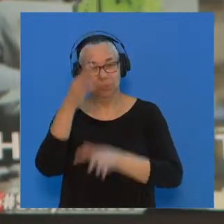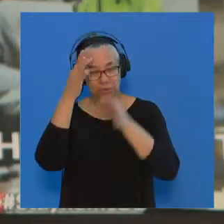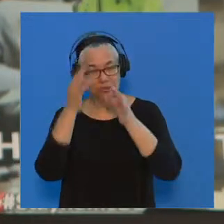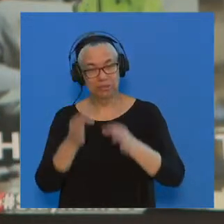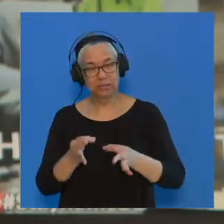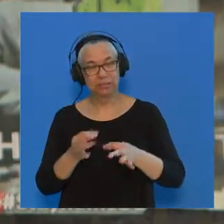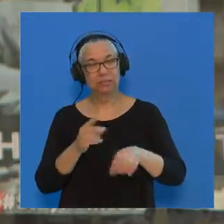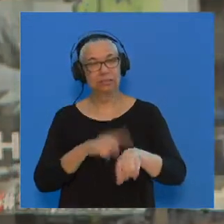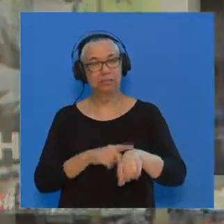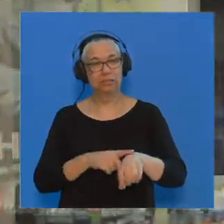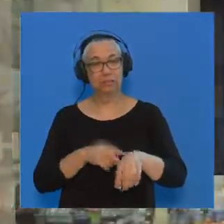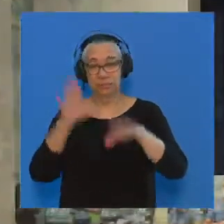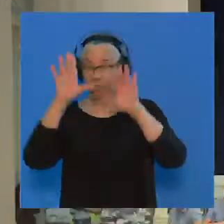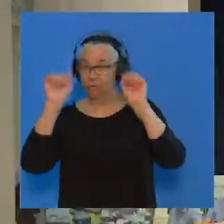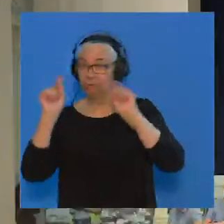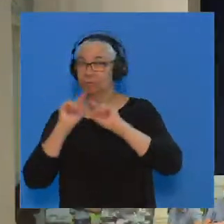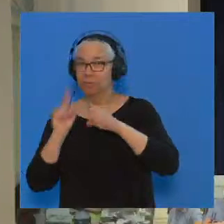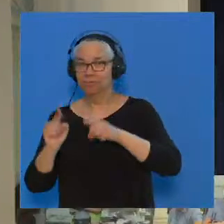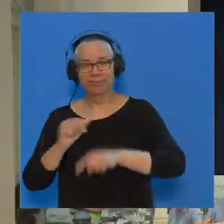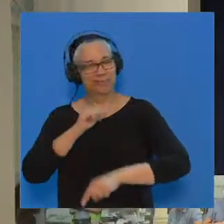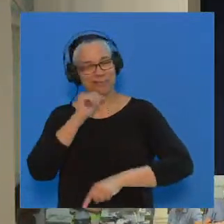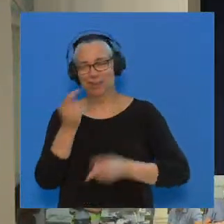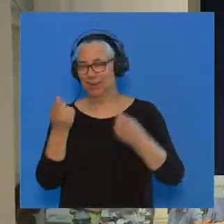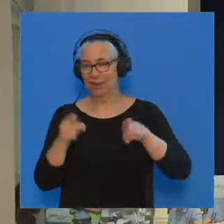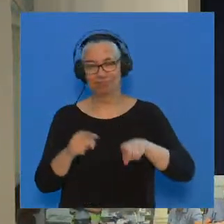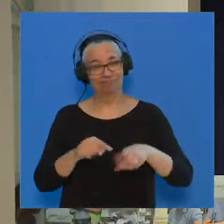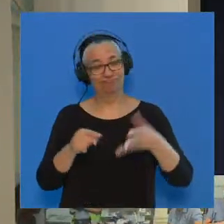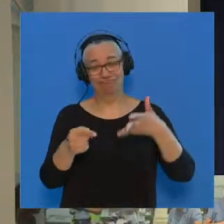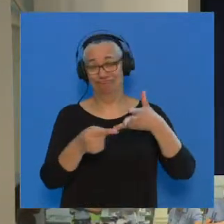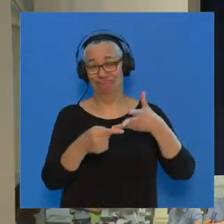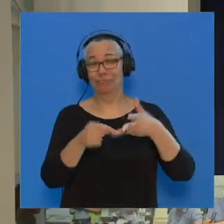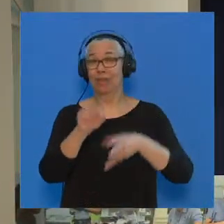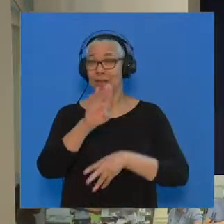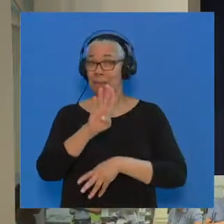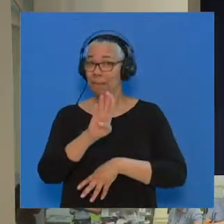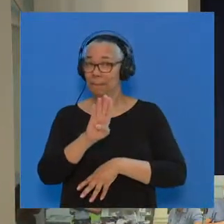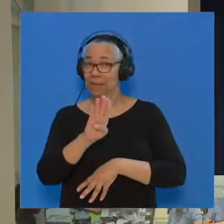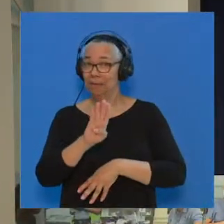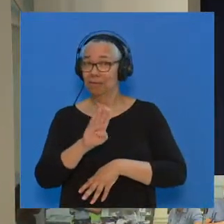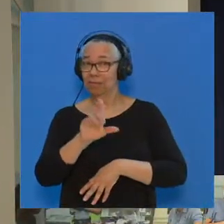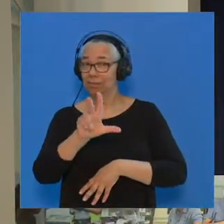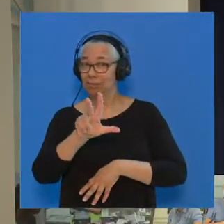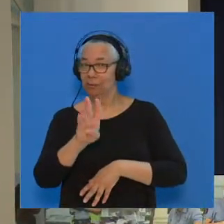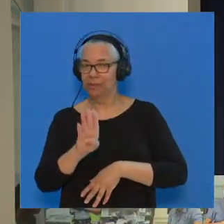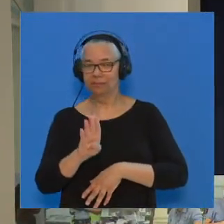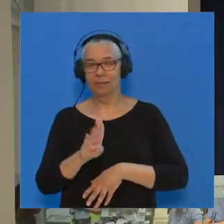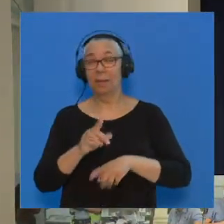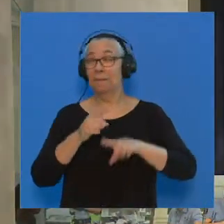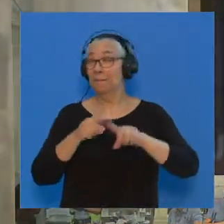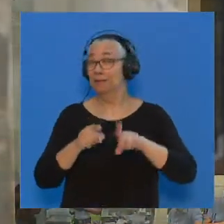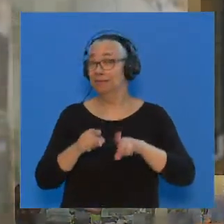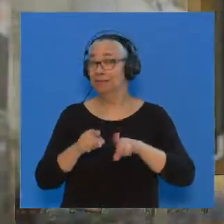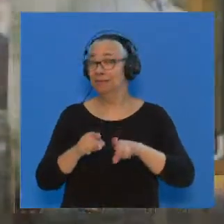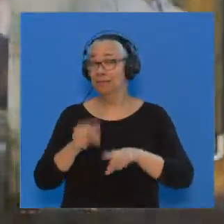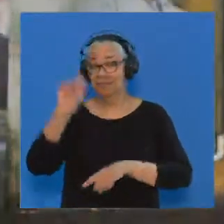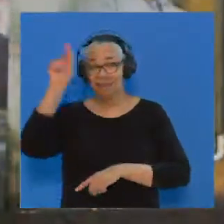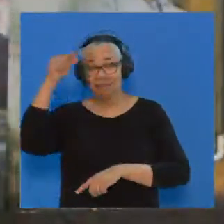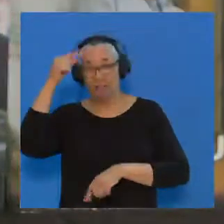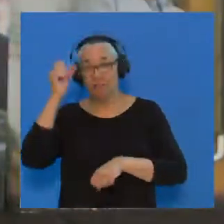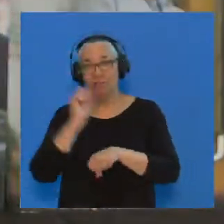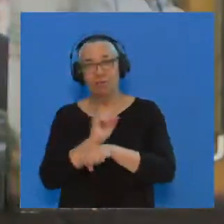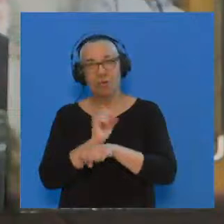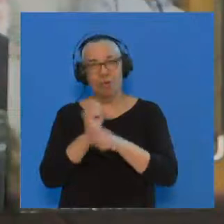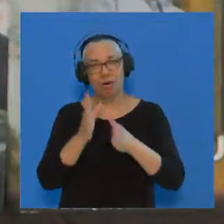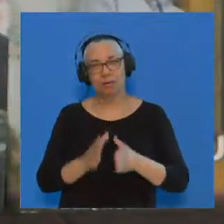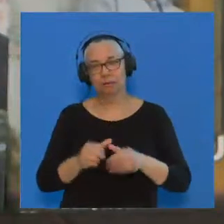much. It's in phase 3B, Ms. Palacio. But what I can say, in an answer to a previous question, is government employees are constantly working